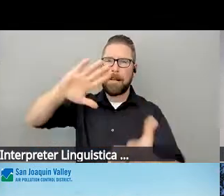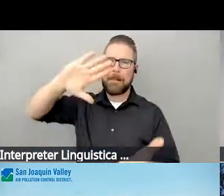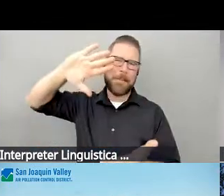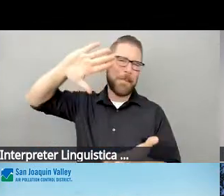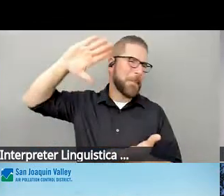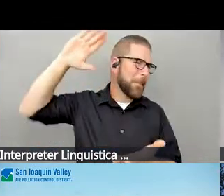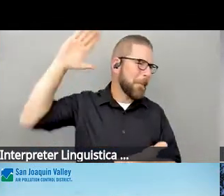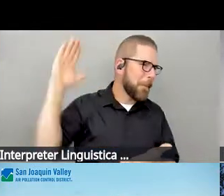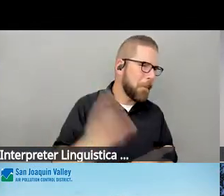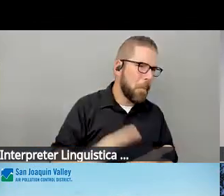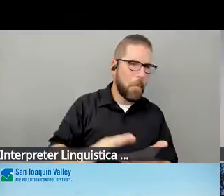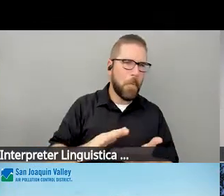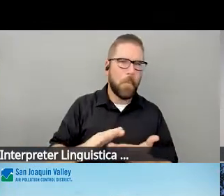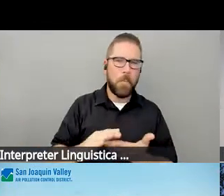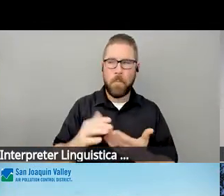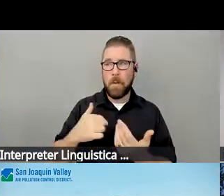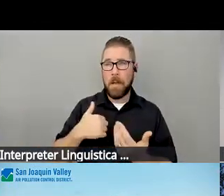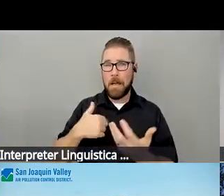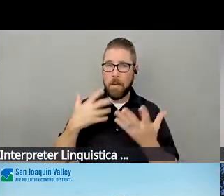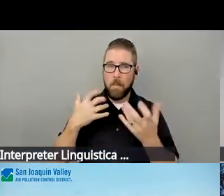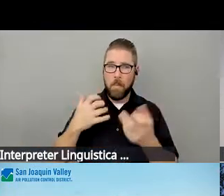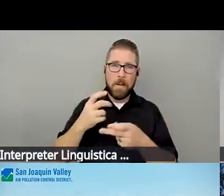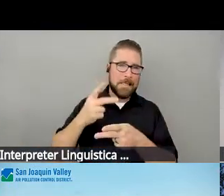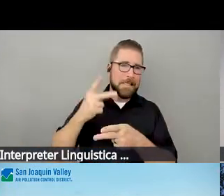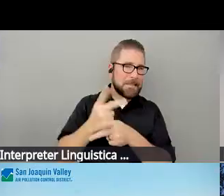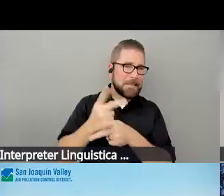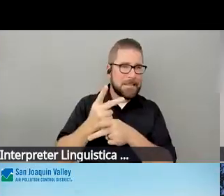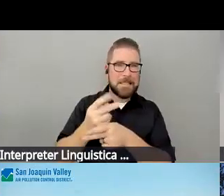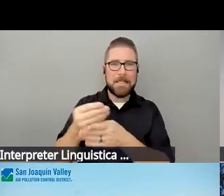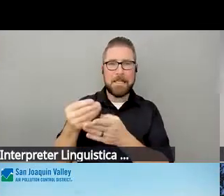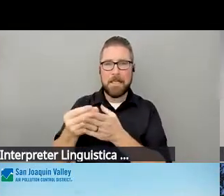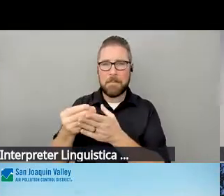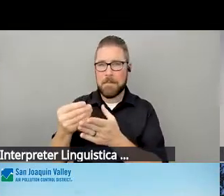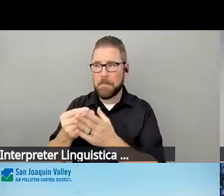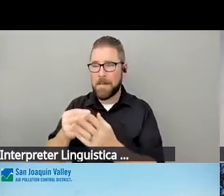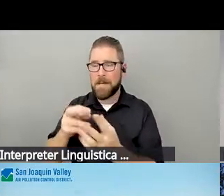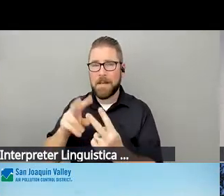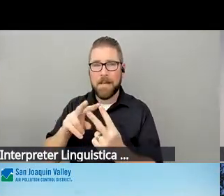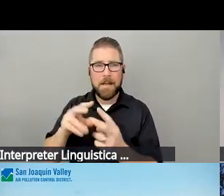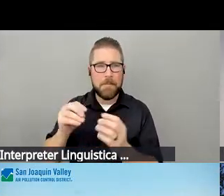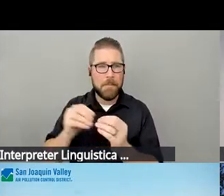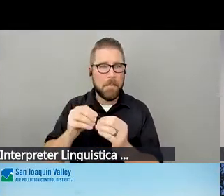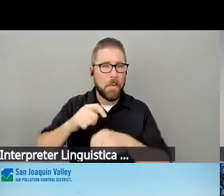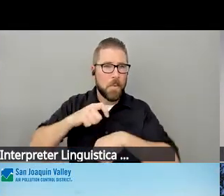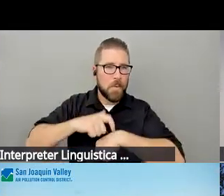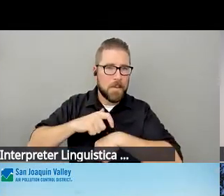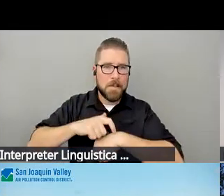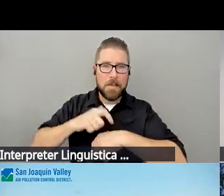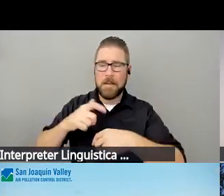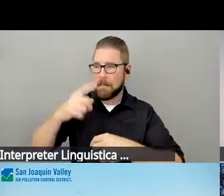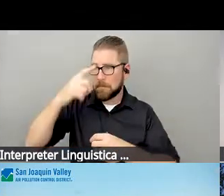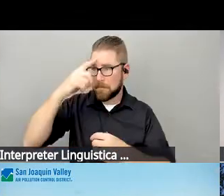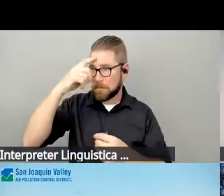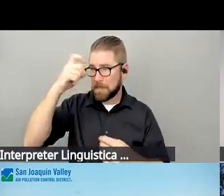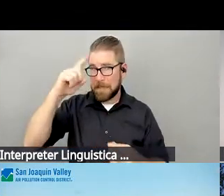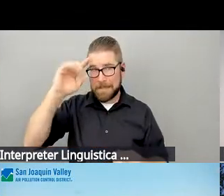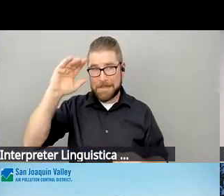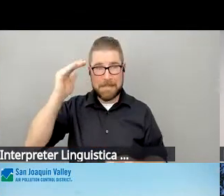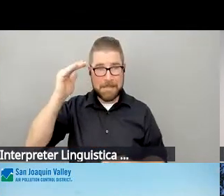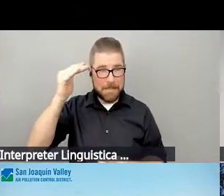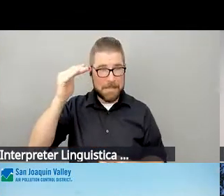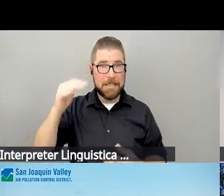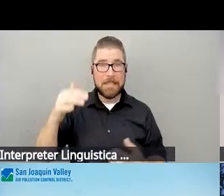just like to keep it in there for just a couple more times because it sounds like